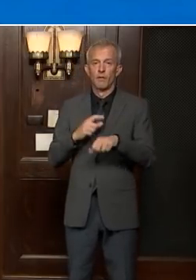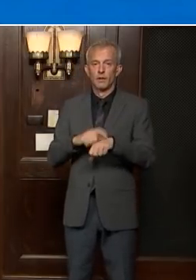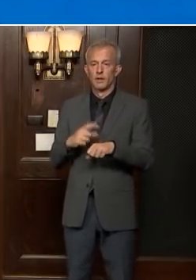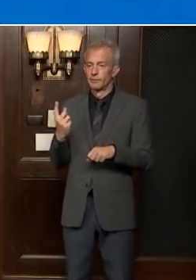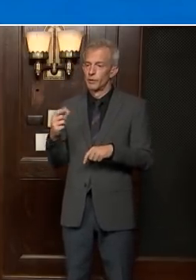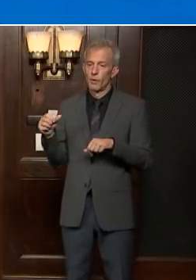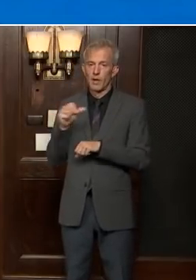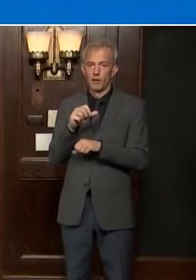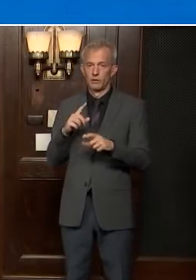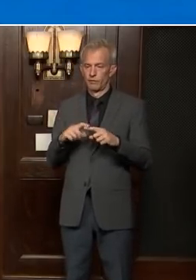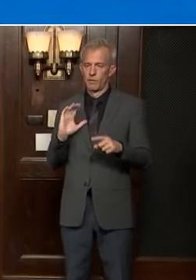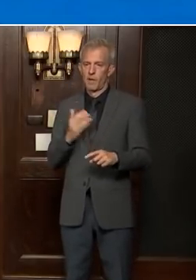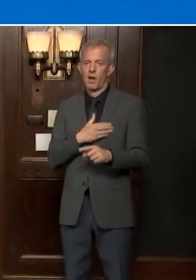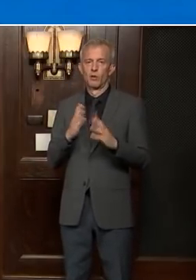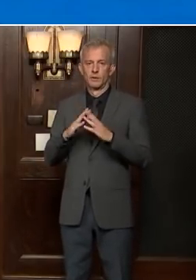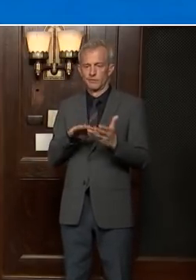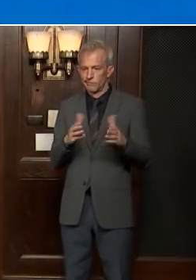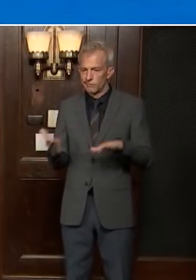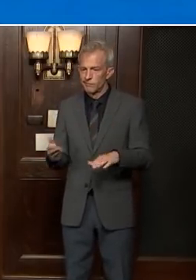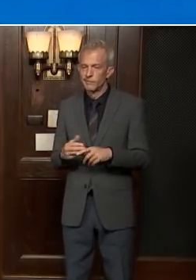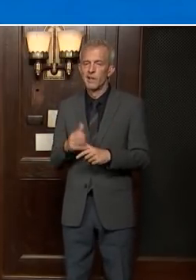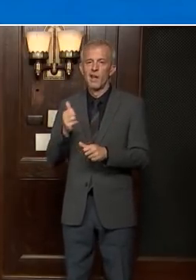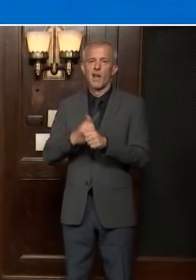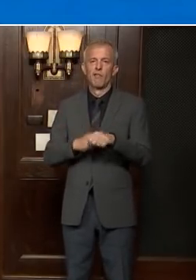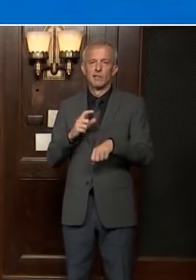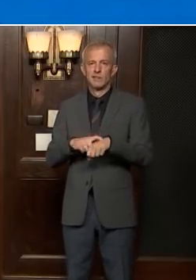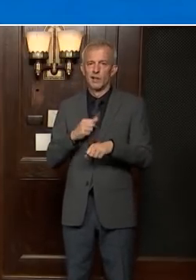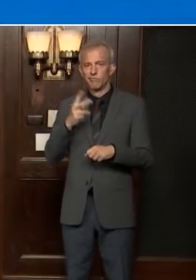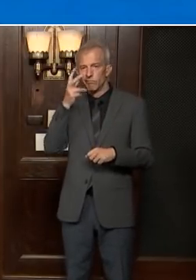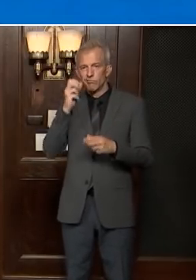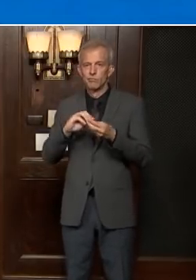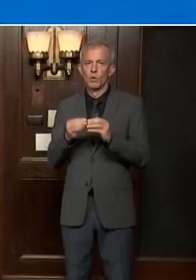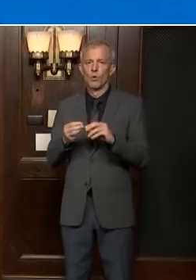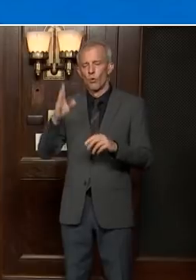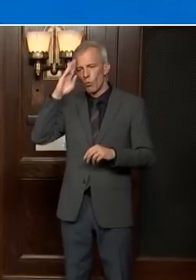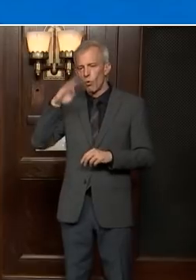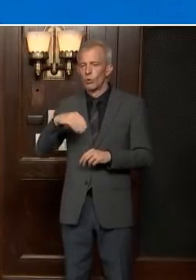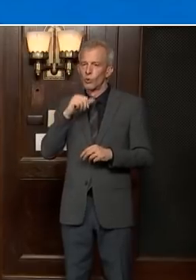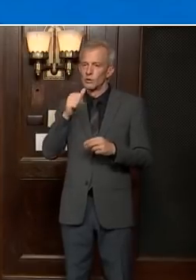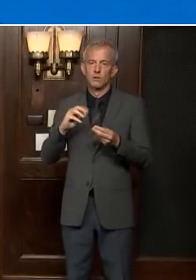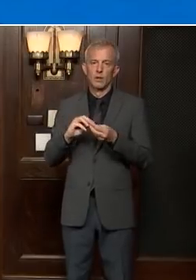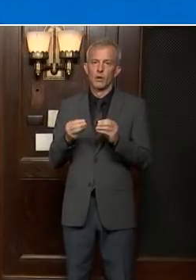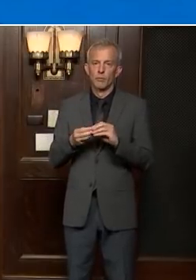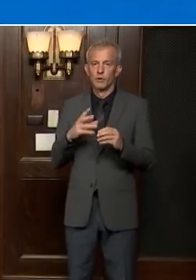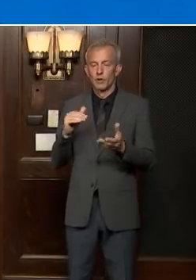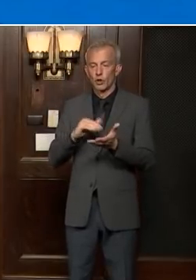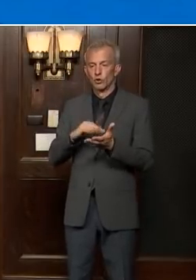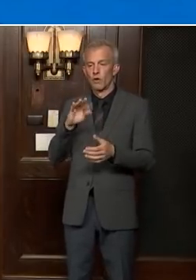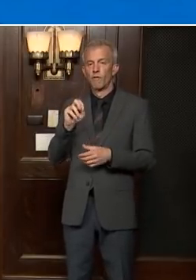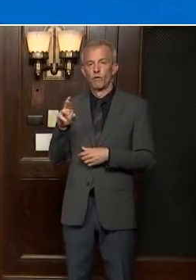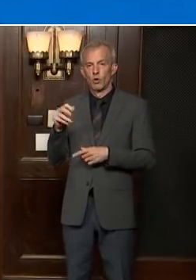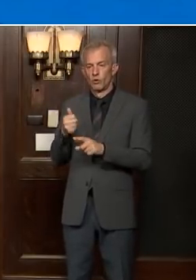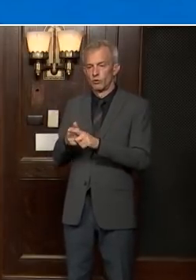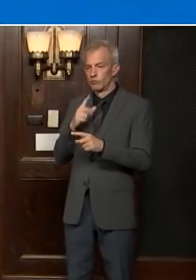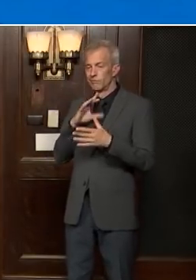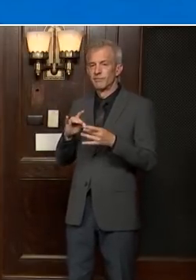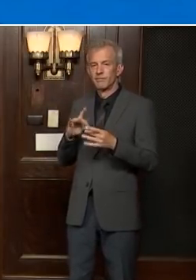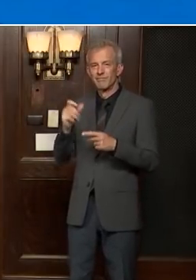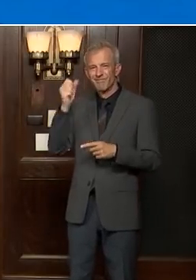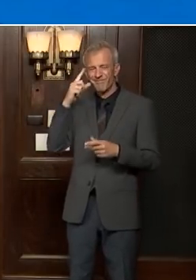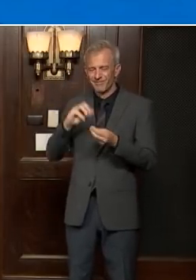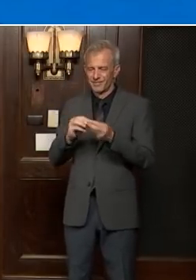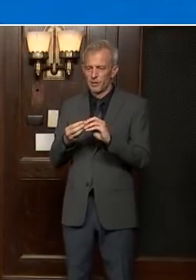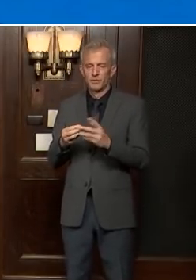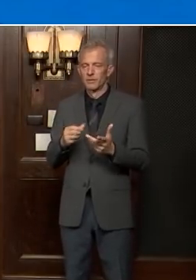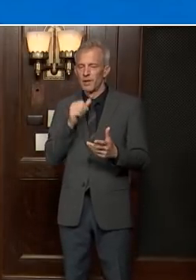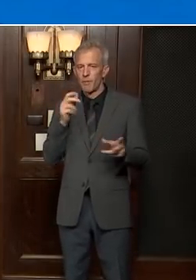this virus, every time we hear those numbers, we know they're not just numbers, but as Dr. Ferrer often says, these are people. And for so